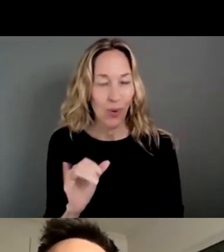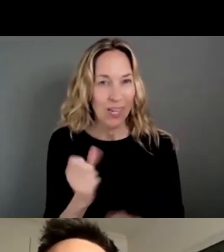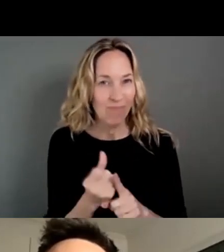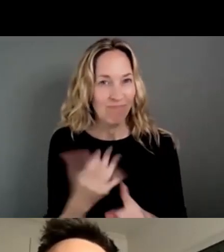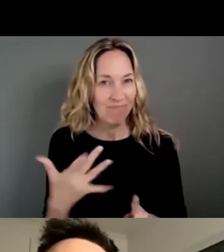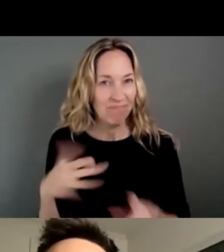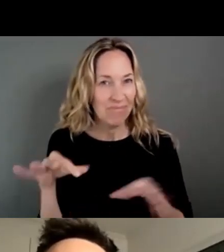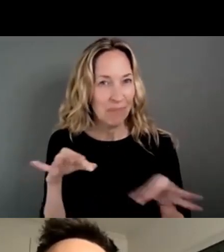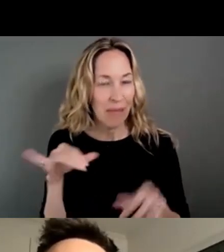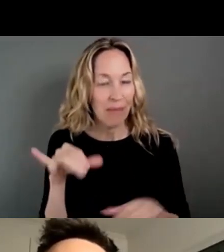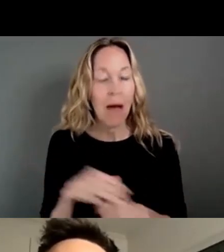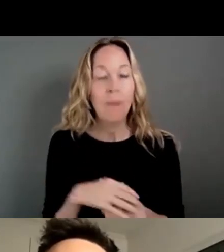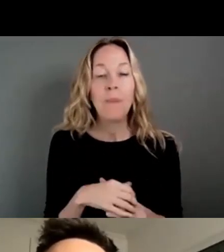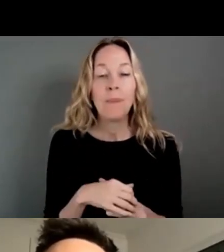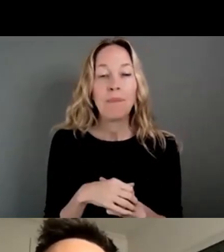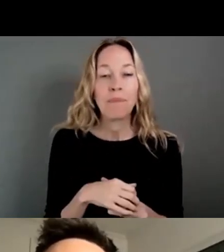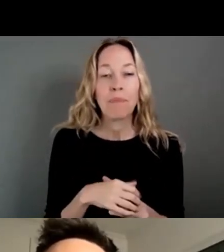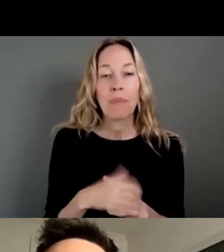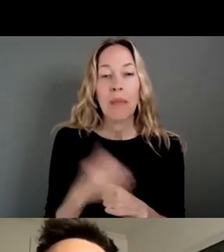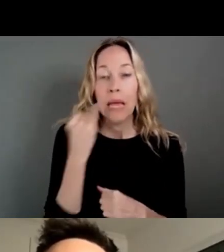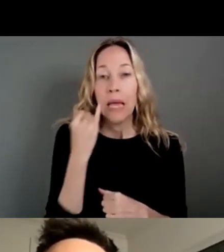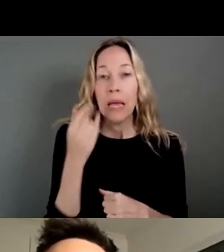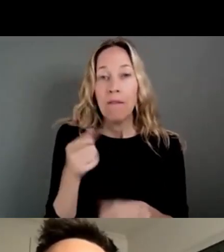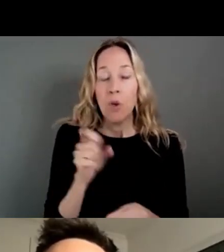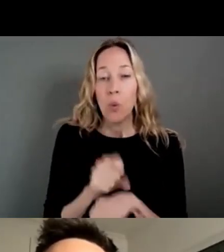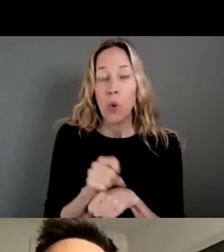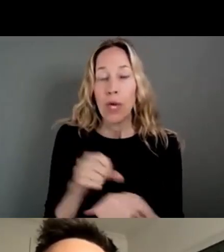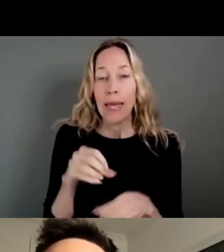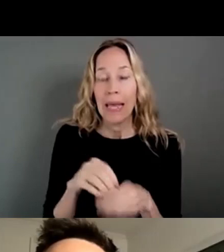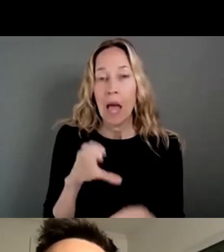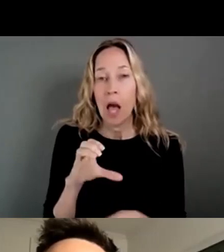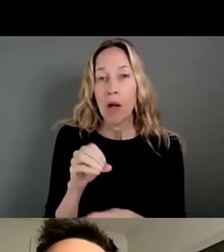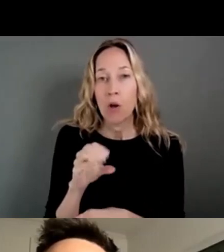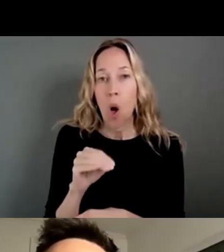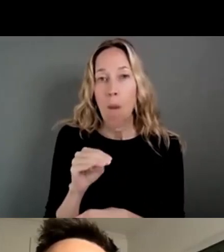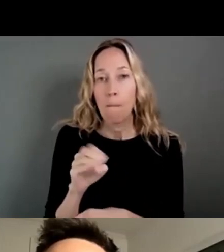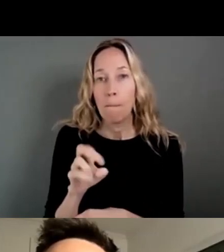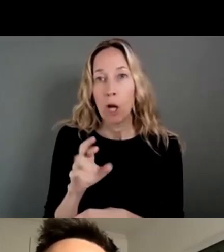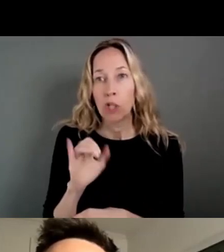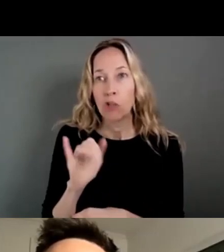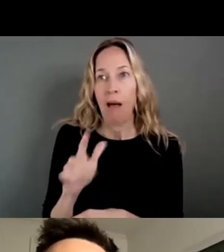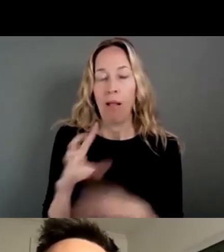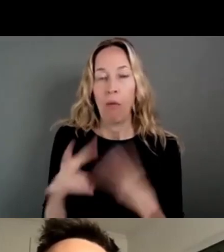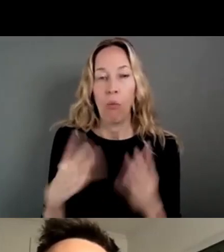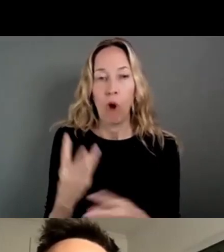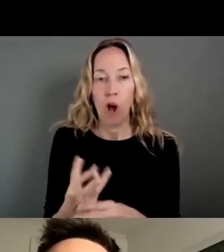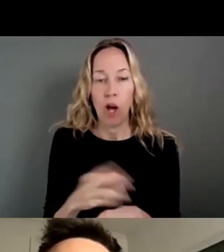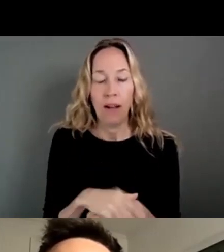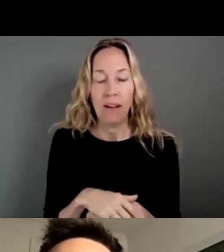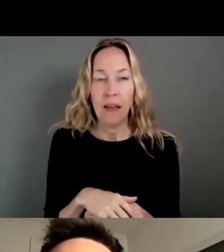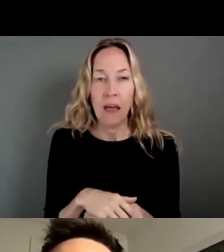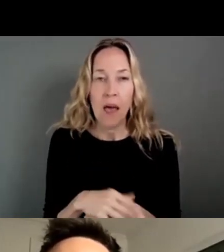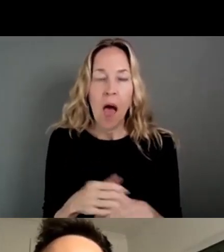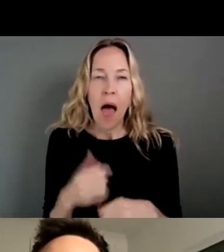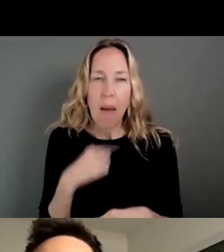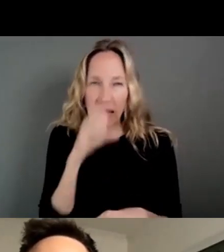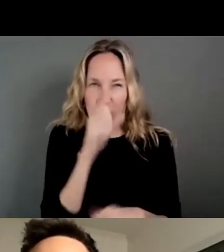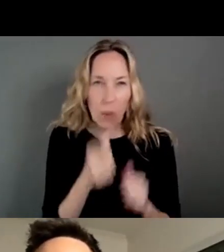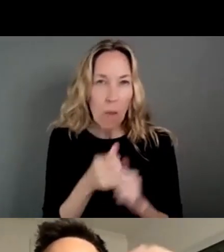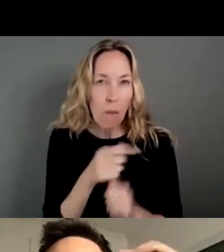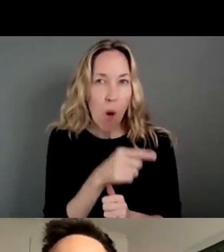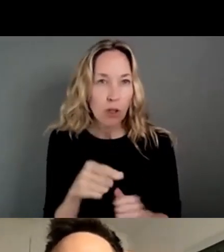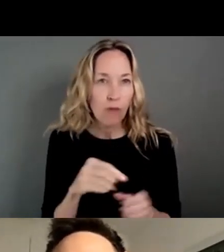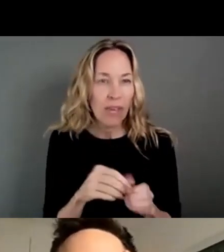are working in a more commercial world, I mean, I'm presuming most people here are working in mostly the performing arts world. We're a